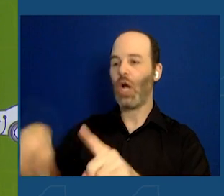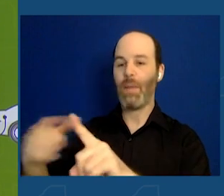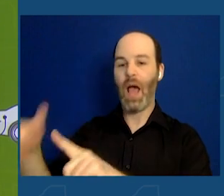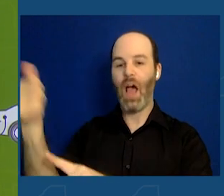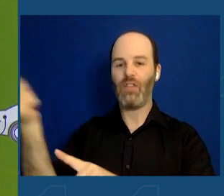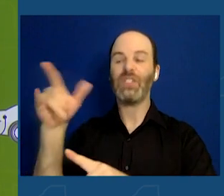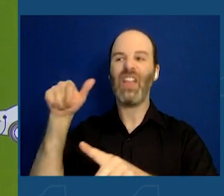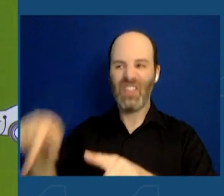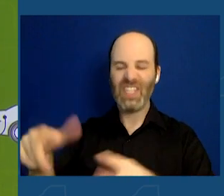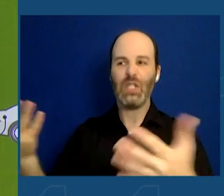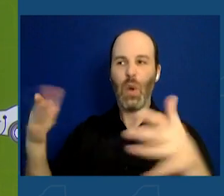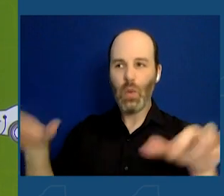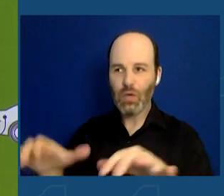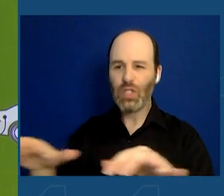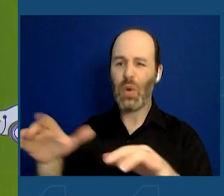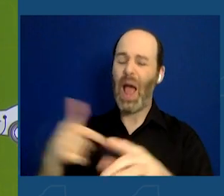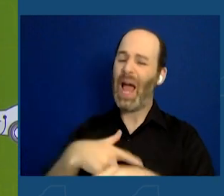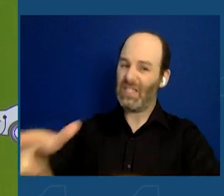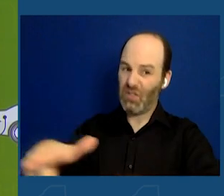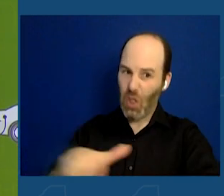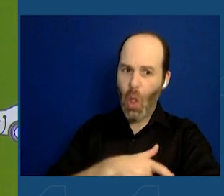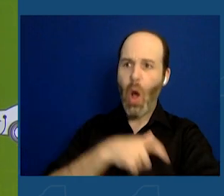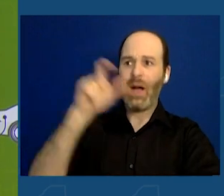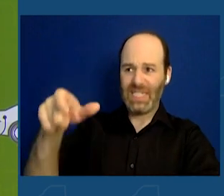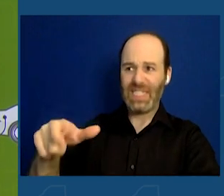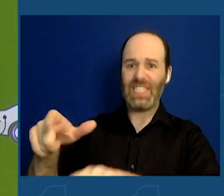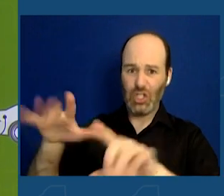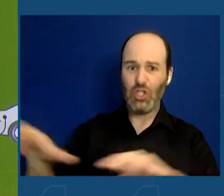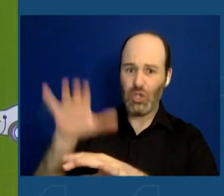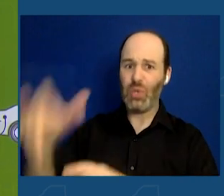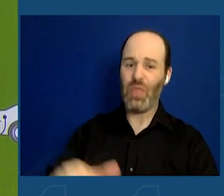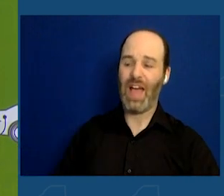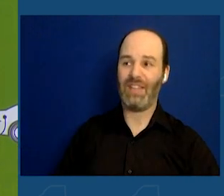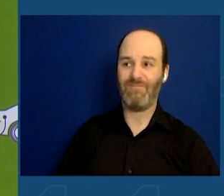is long overdue. So that's what we're doing here today.